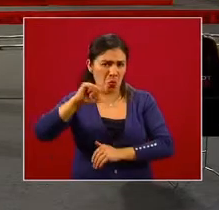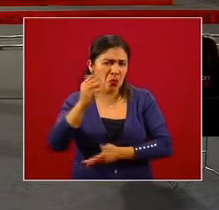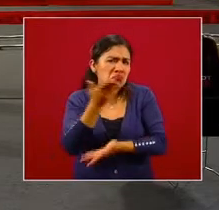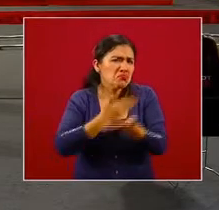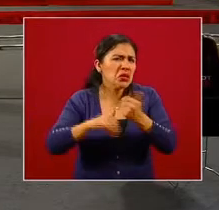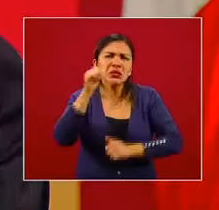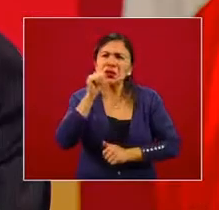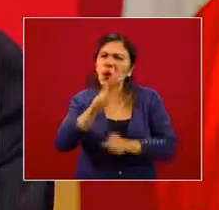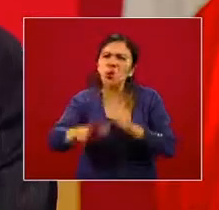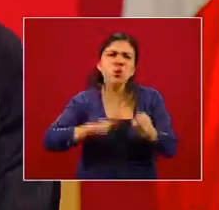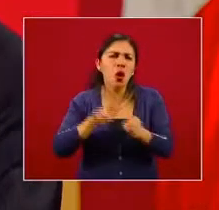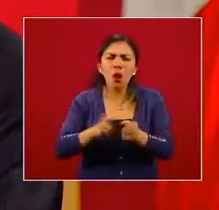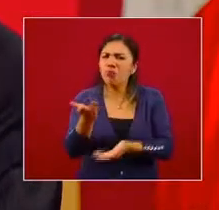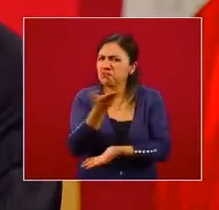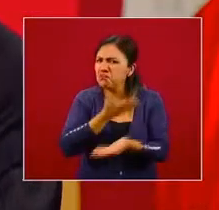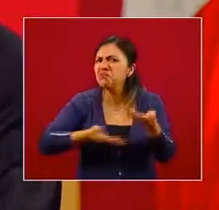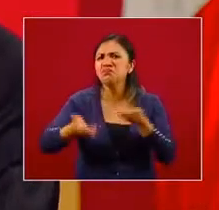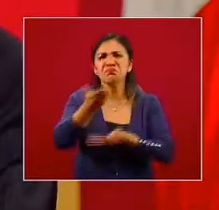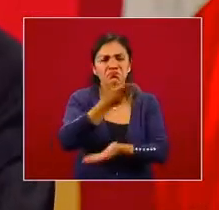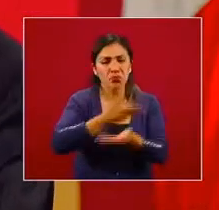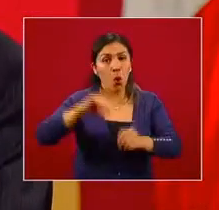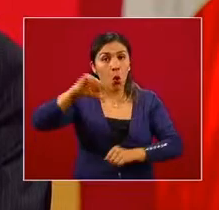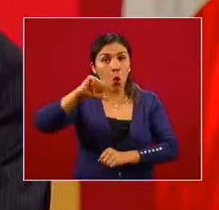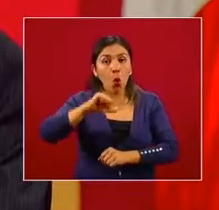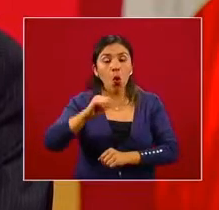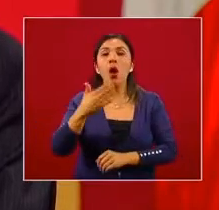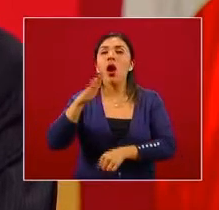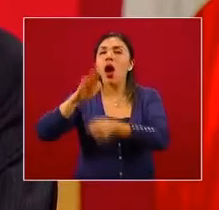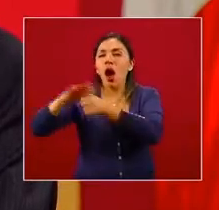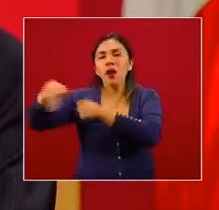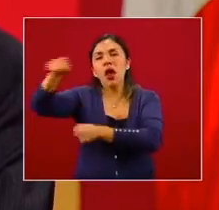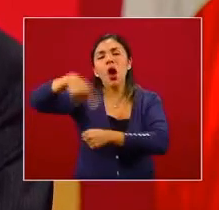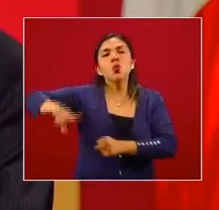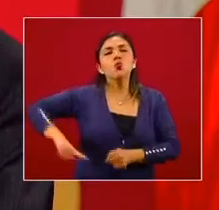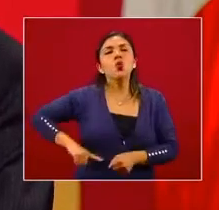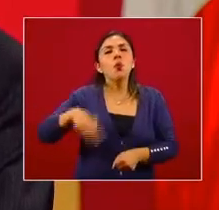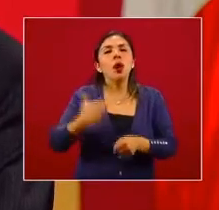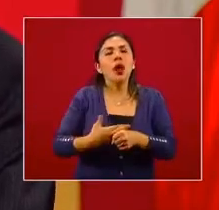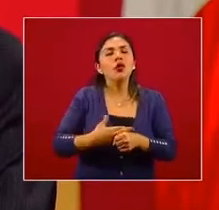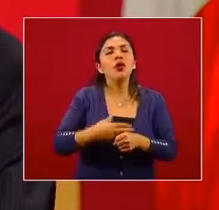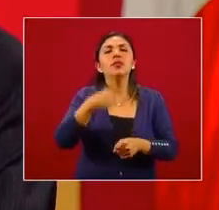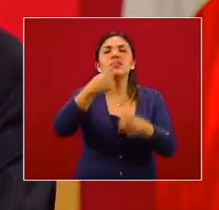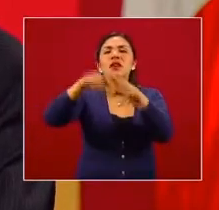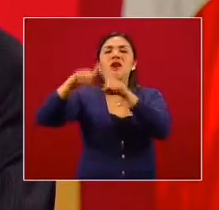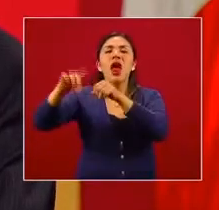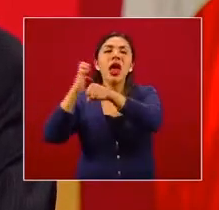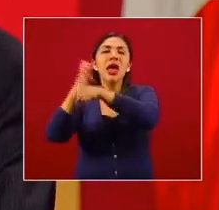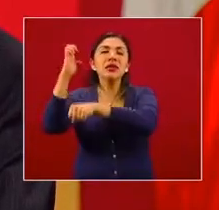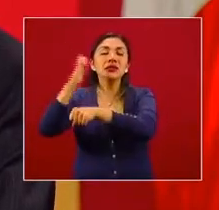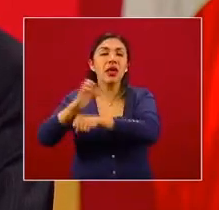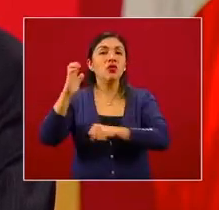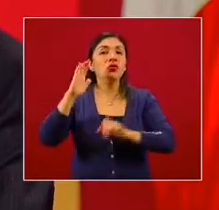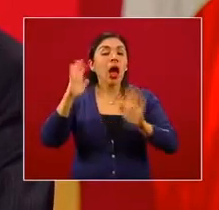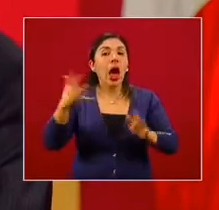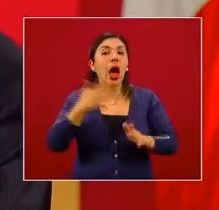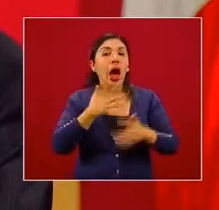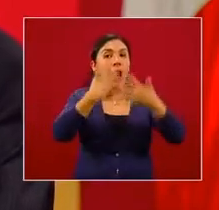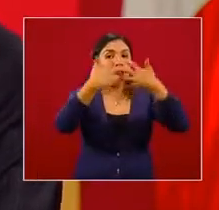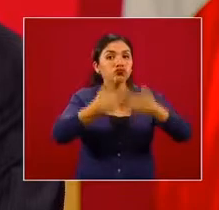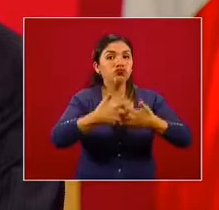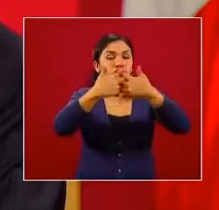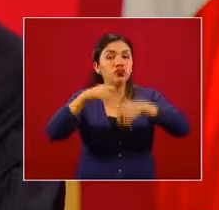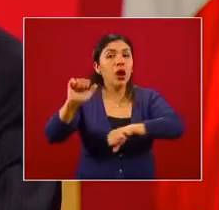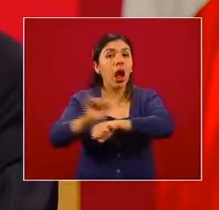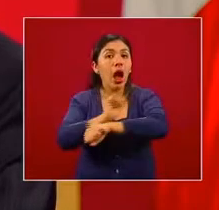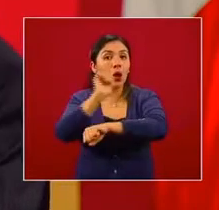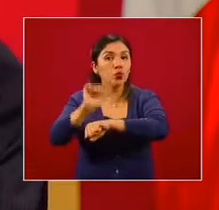automobile manufacturing sectors, and mining. So we called the governors together, the governors where there